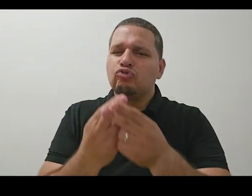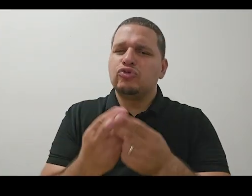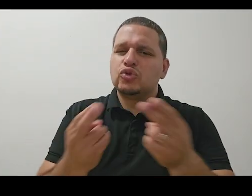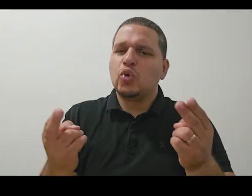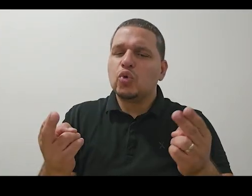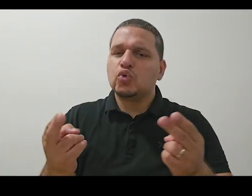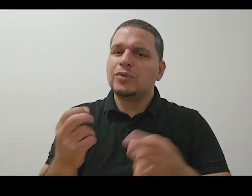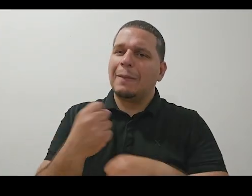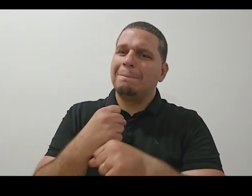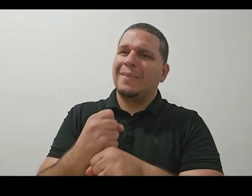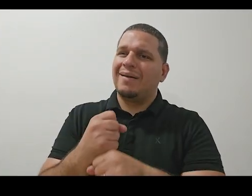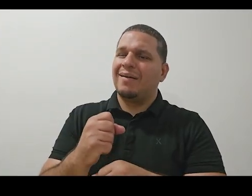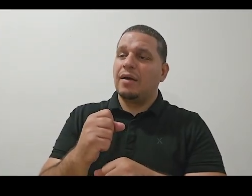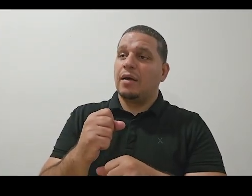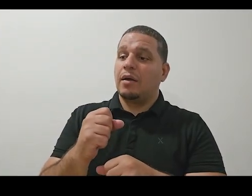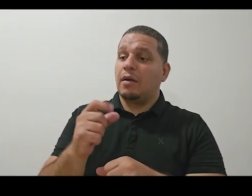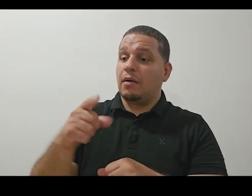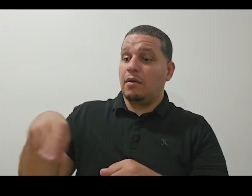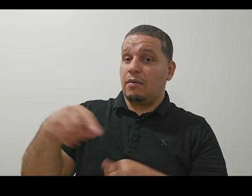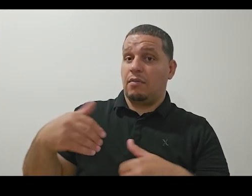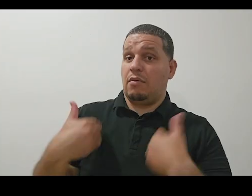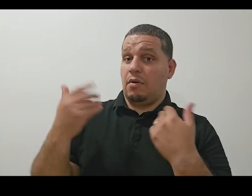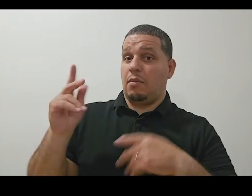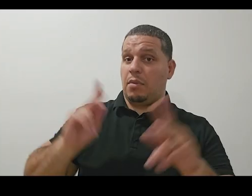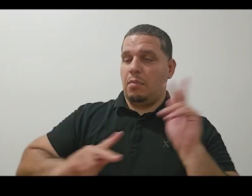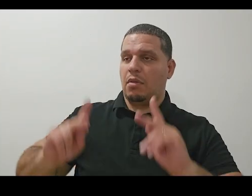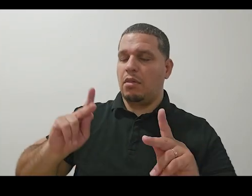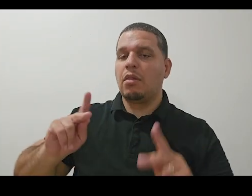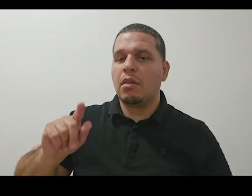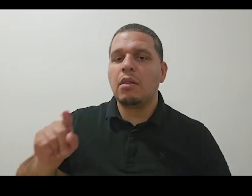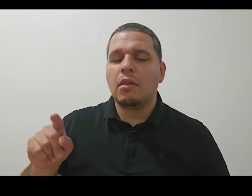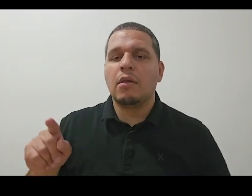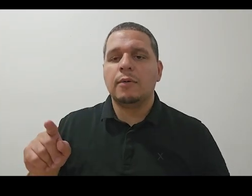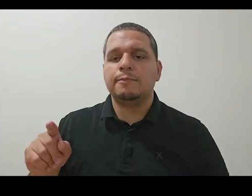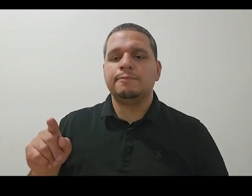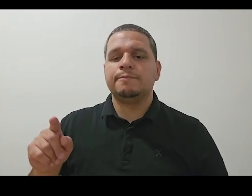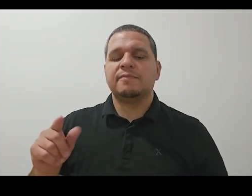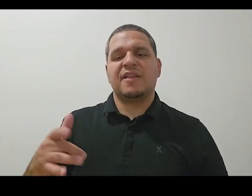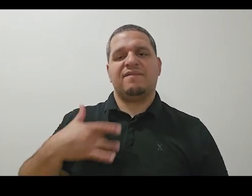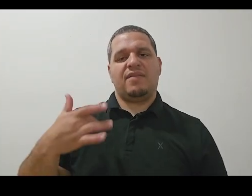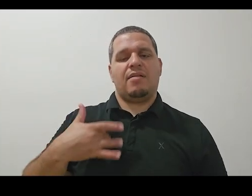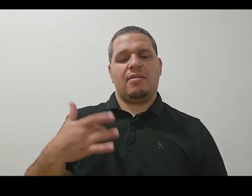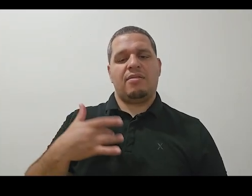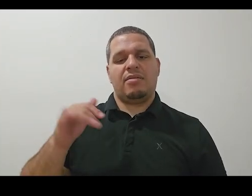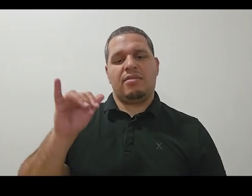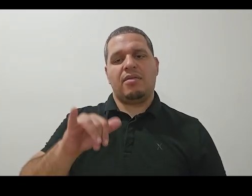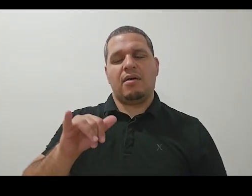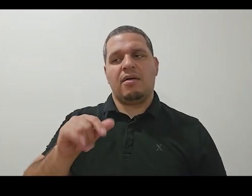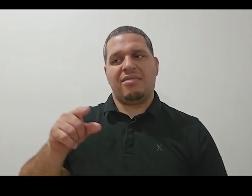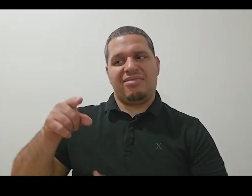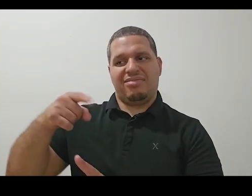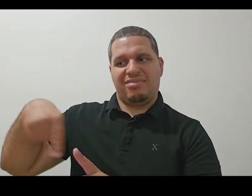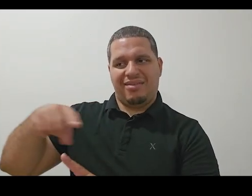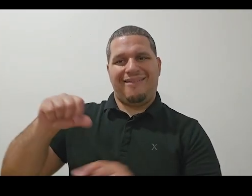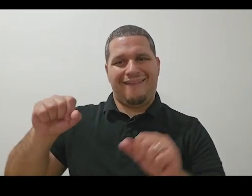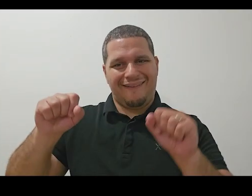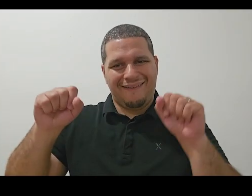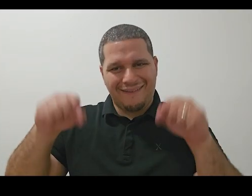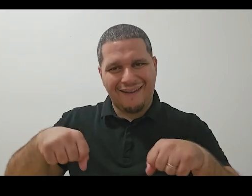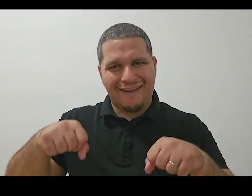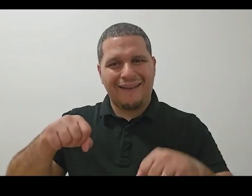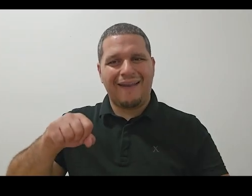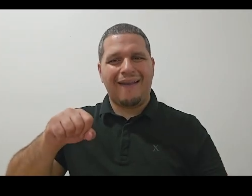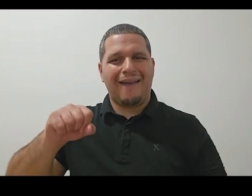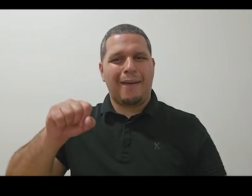resource to make especially younger people to feel that